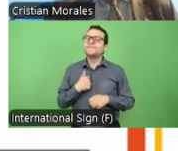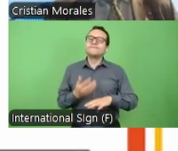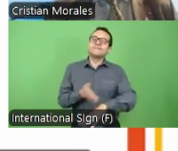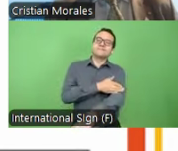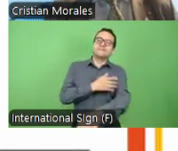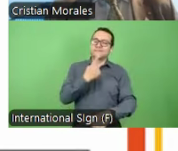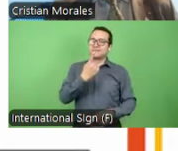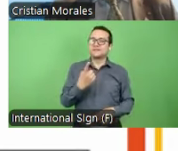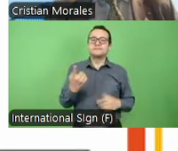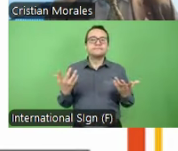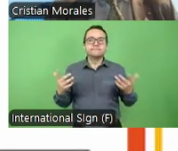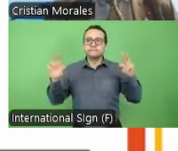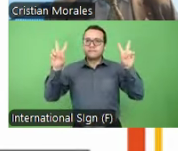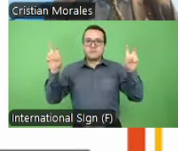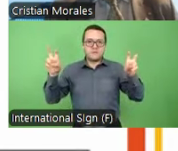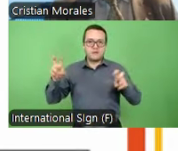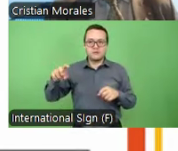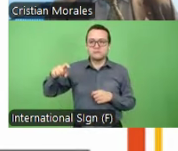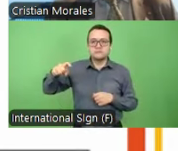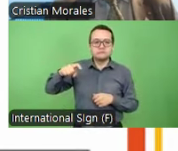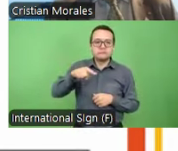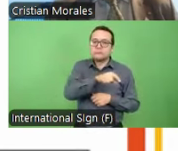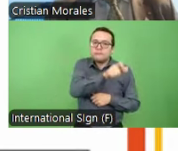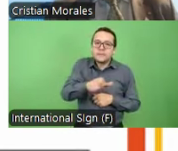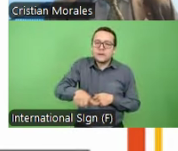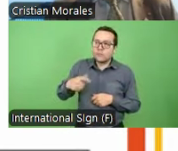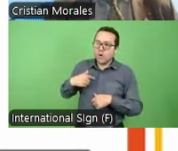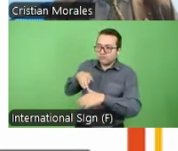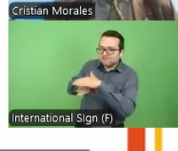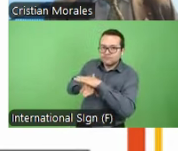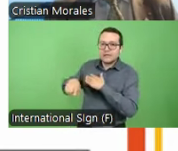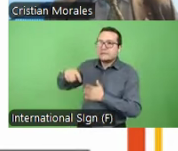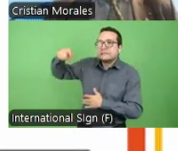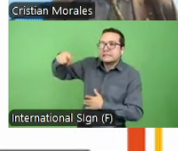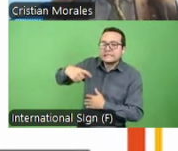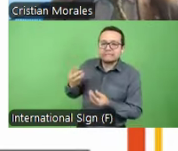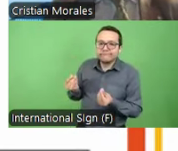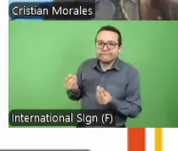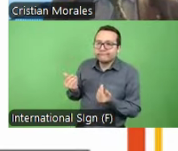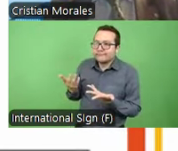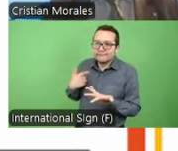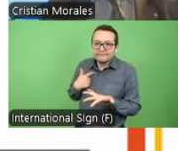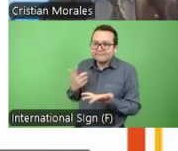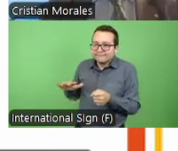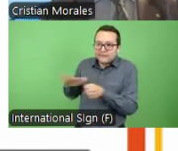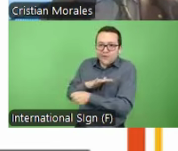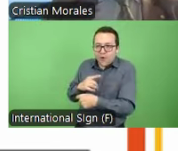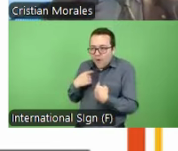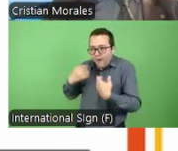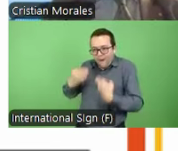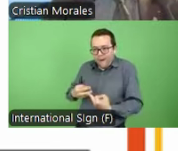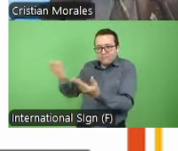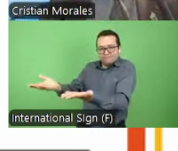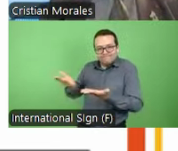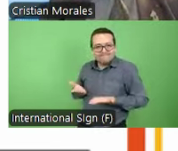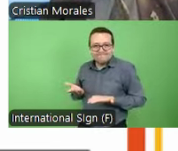las about the necesidades needs, insatisfechas, necesidades de the acceso, unsatisfied es un access ejercicio que barriers, hemos this is an podido exercise that realizar